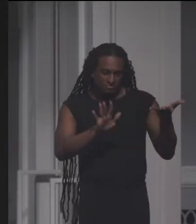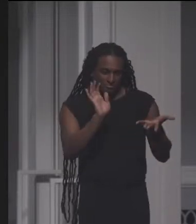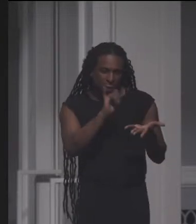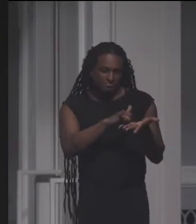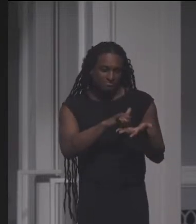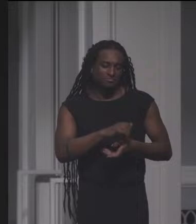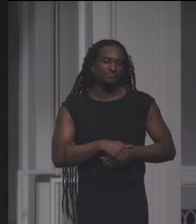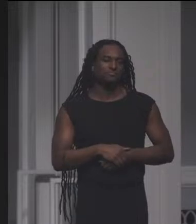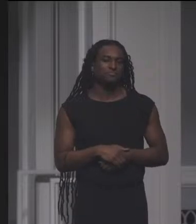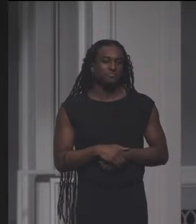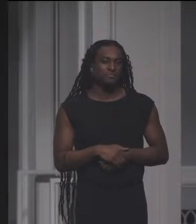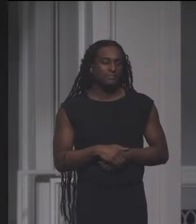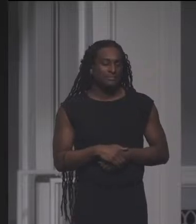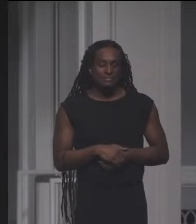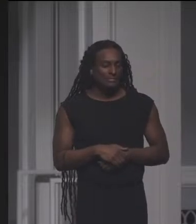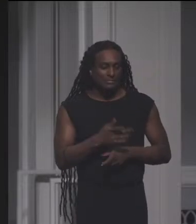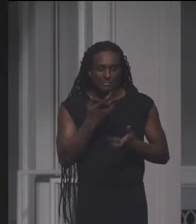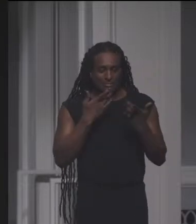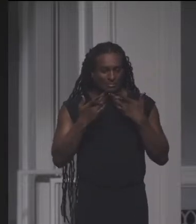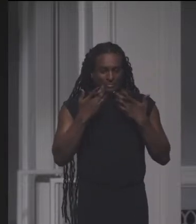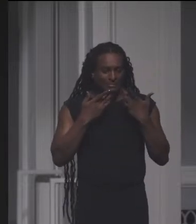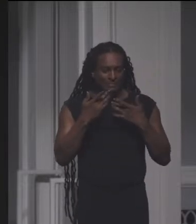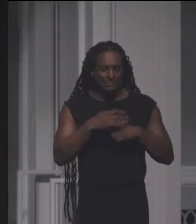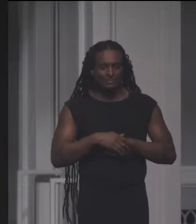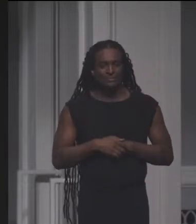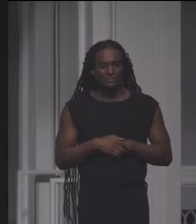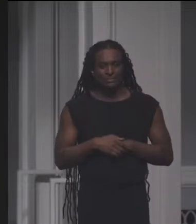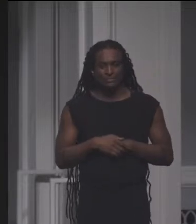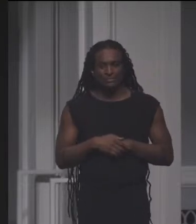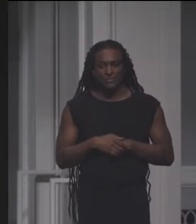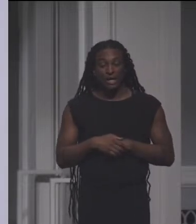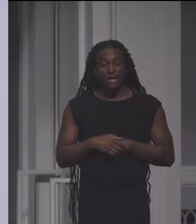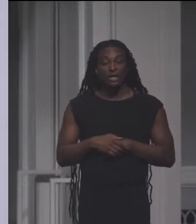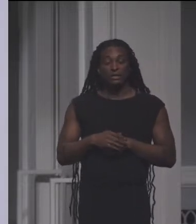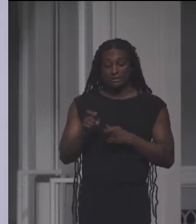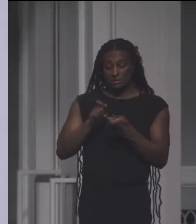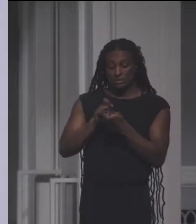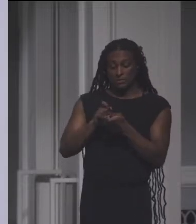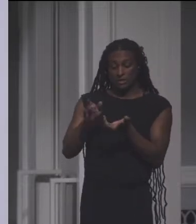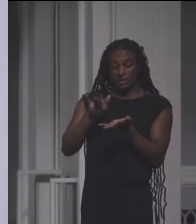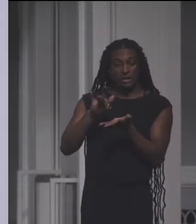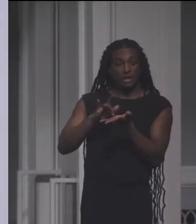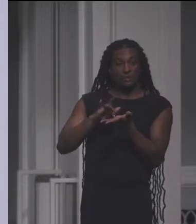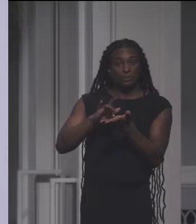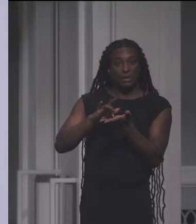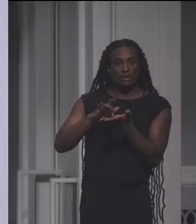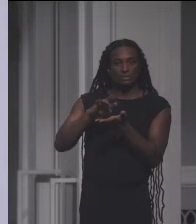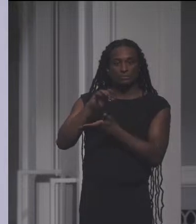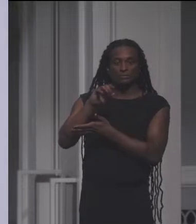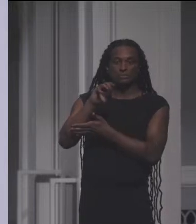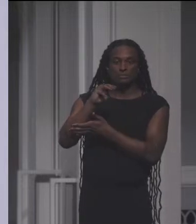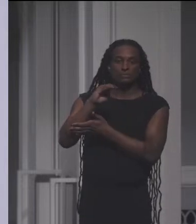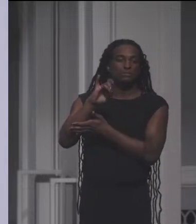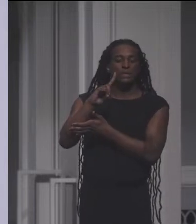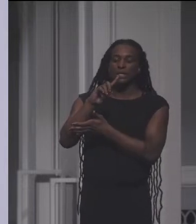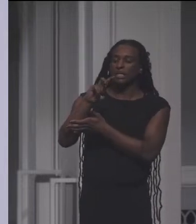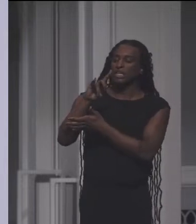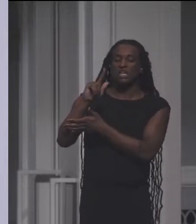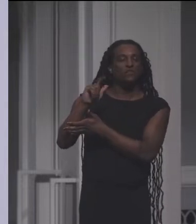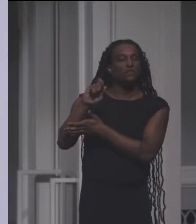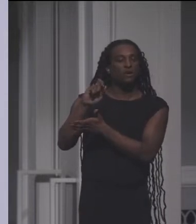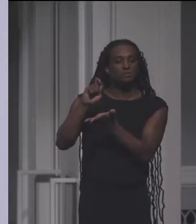There isn't a lot. Yeah. In terms of medieval texts, not so much medievalism, so stories about the Middle Ages,